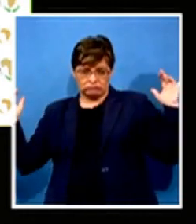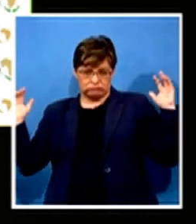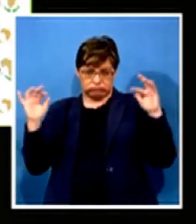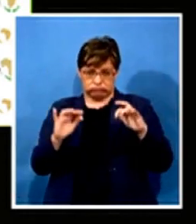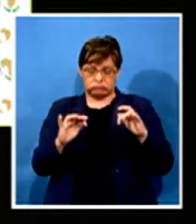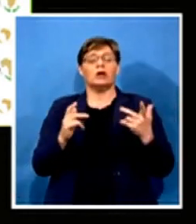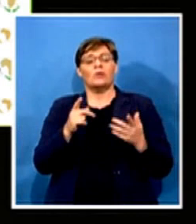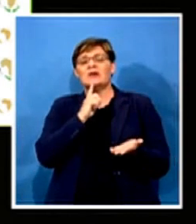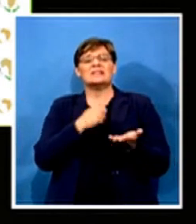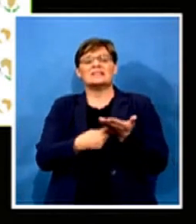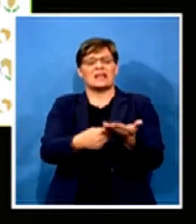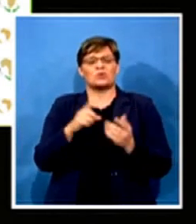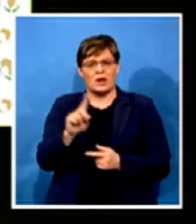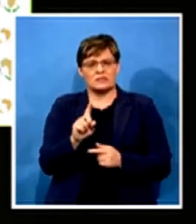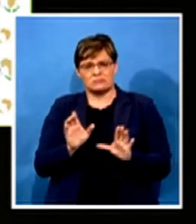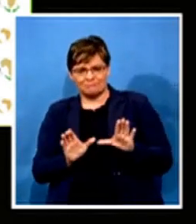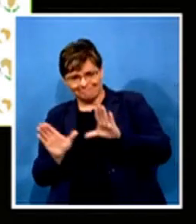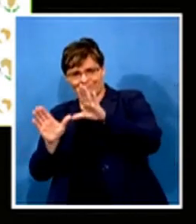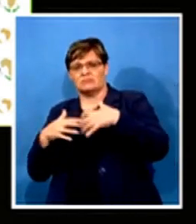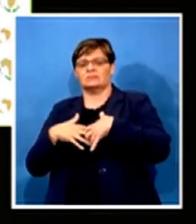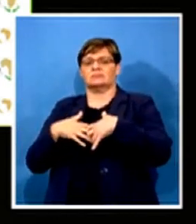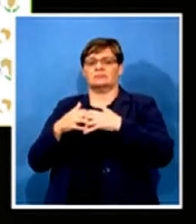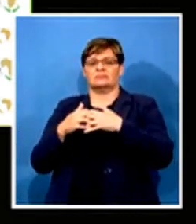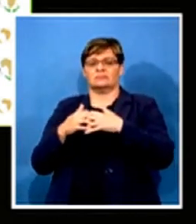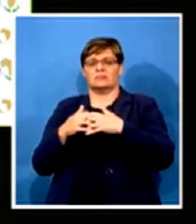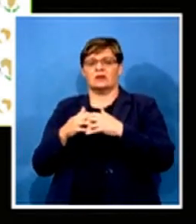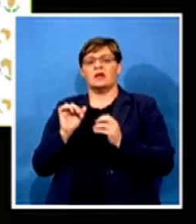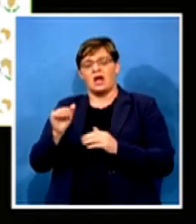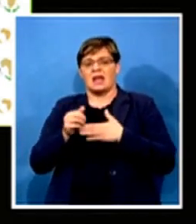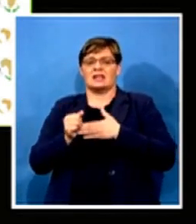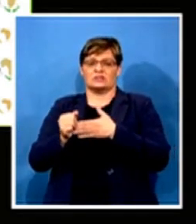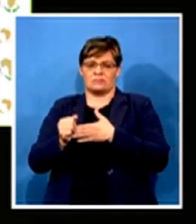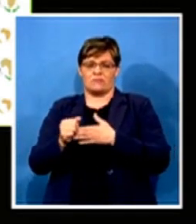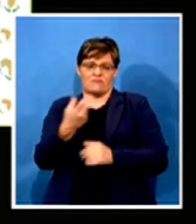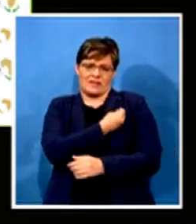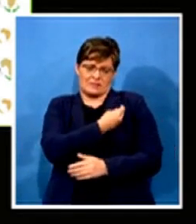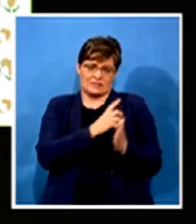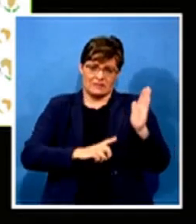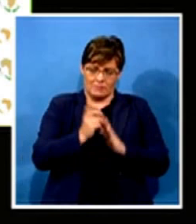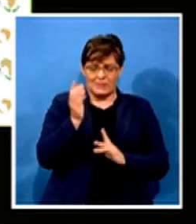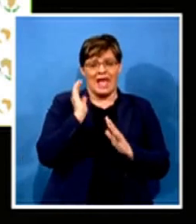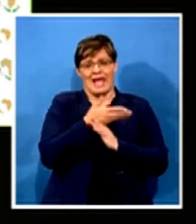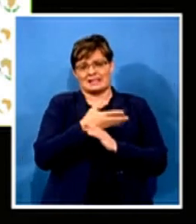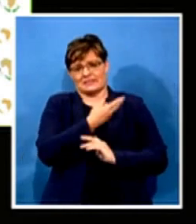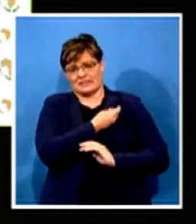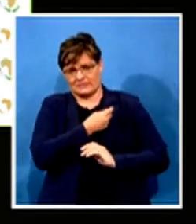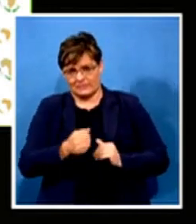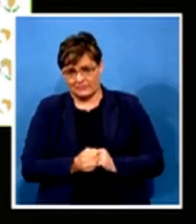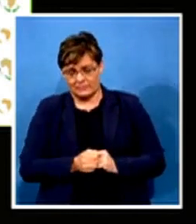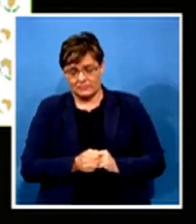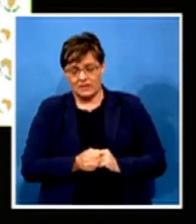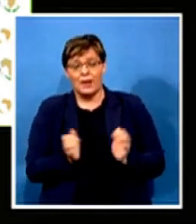develop, to exercise leadership in vaccines development and access. Following that meeting, you all know